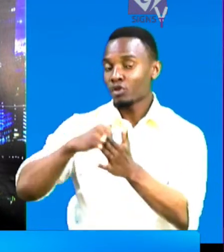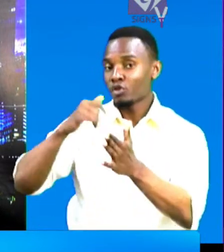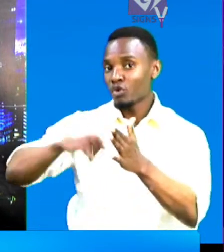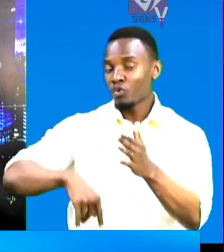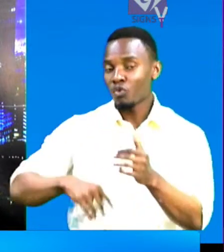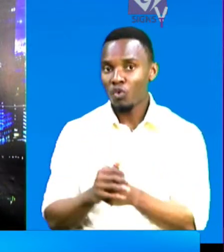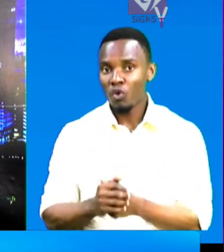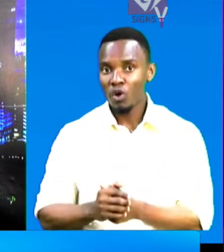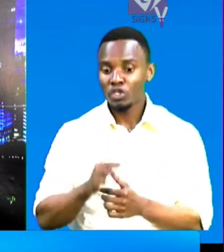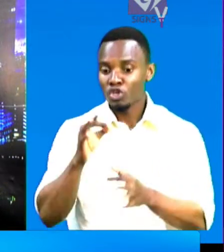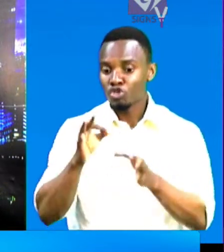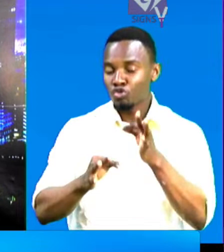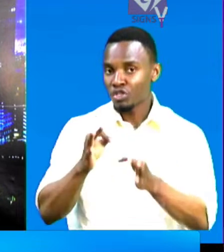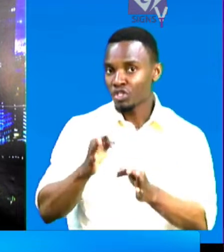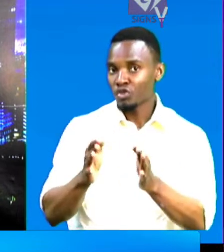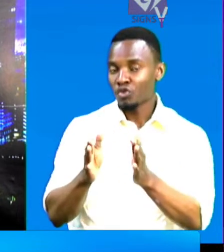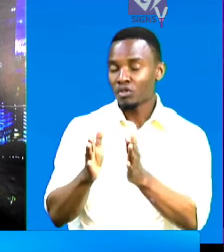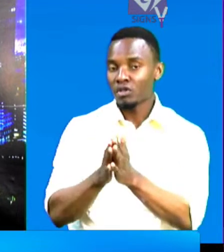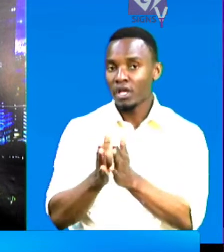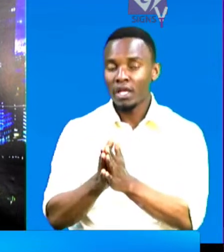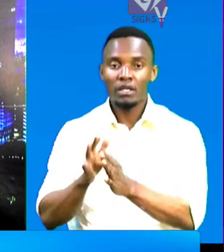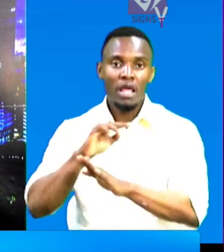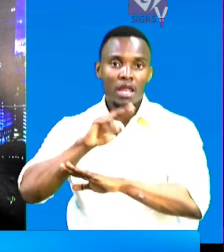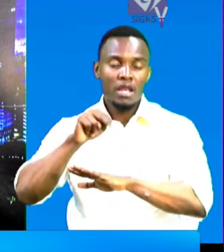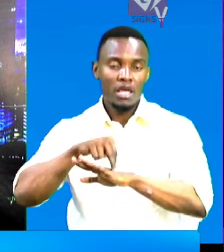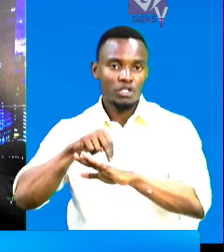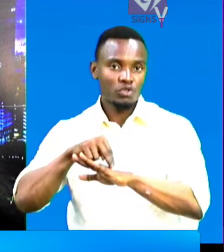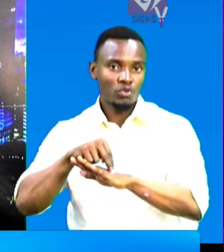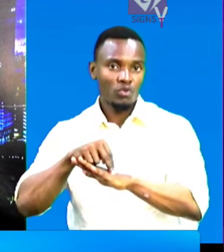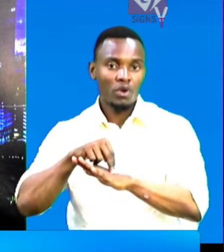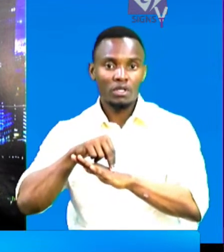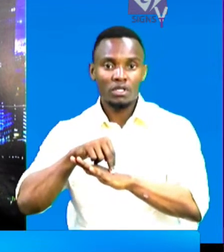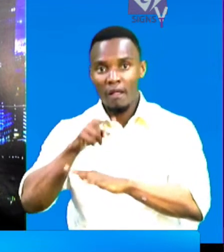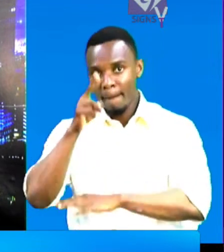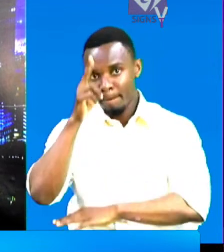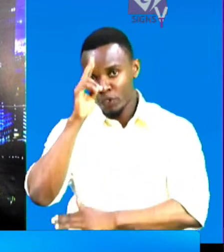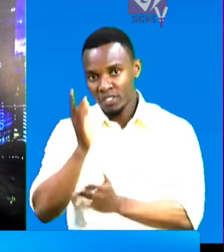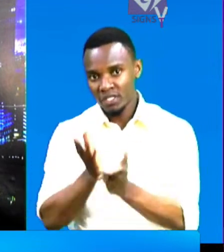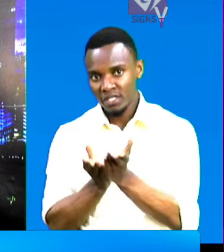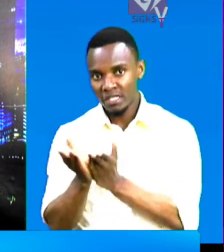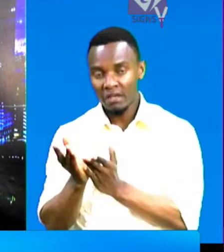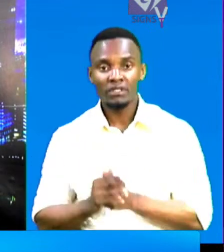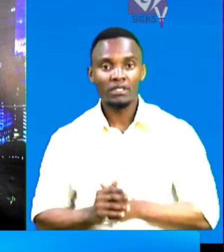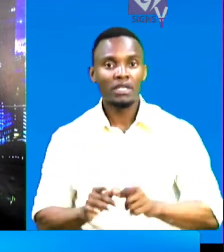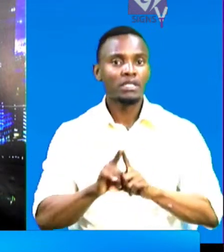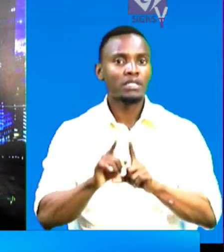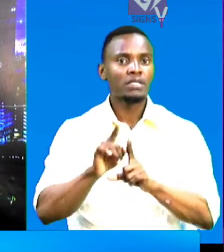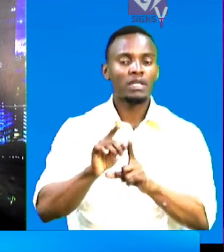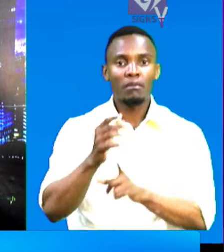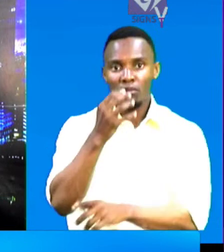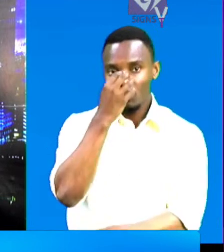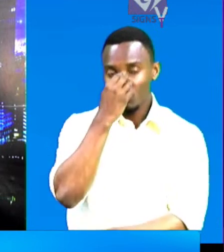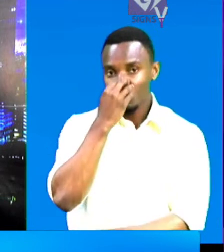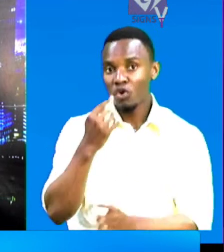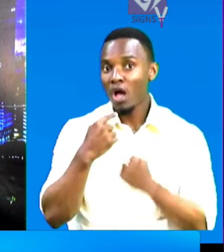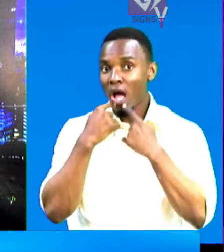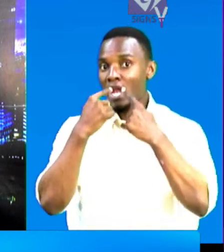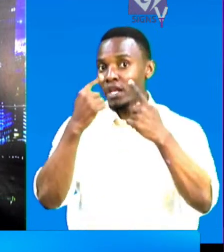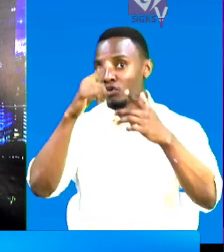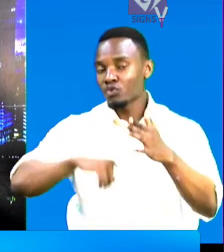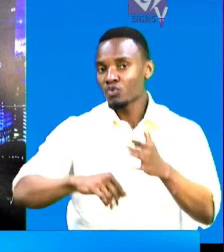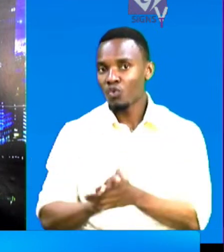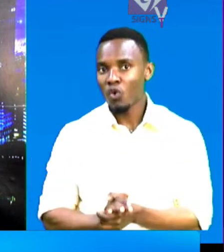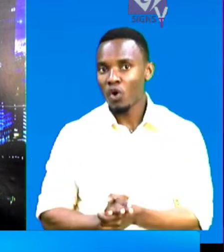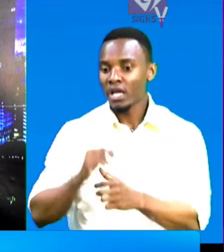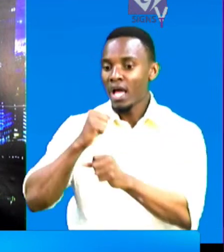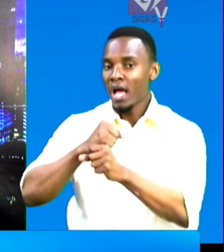and national police service reforms. The president also announced that Hustler Fund was not going to miss